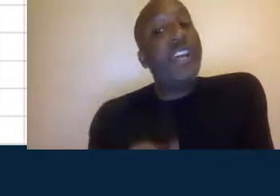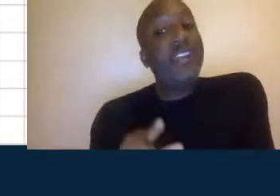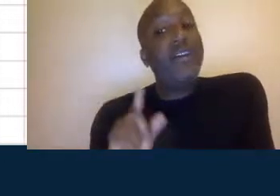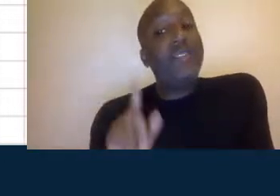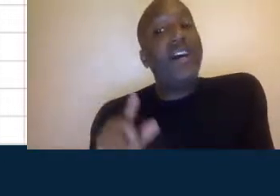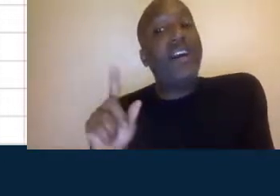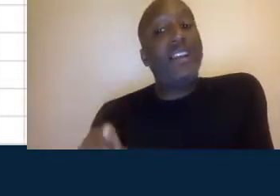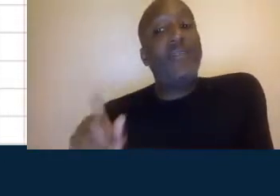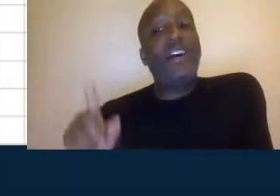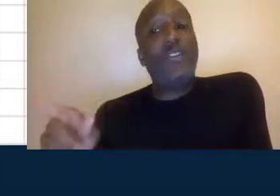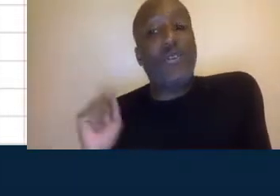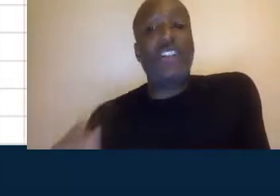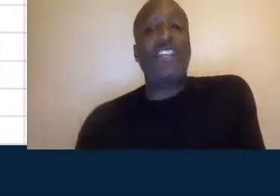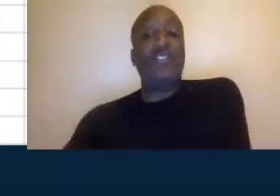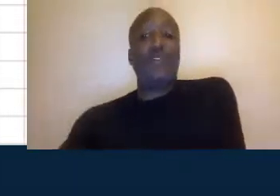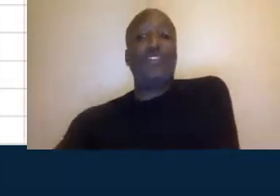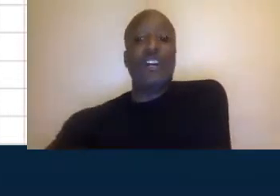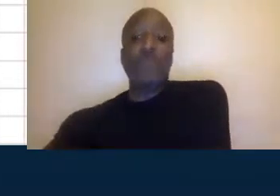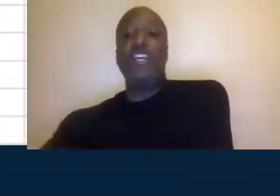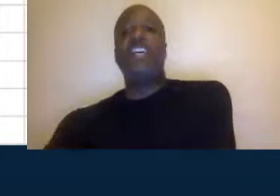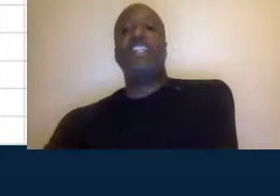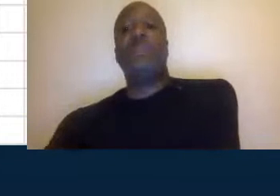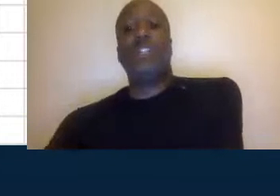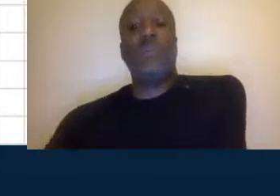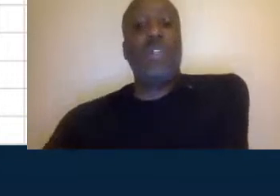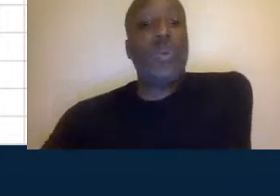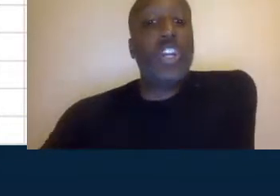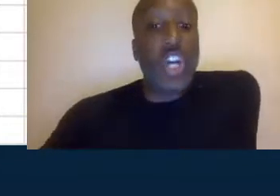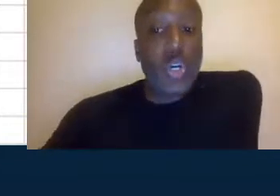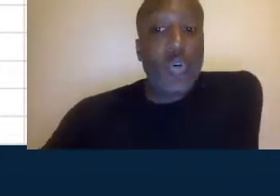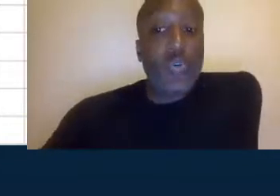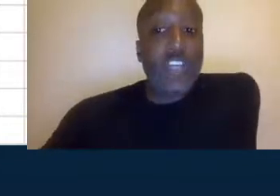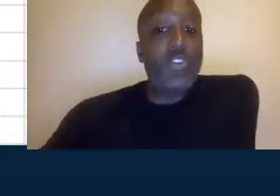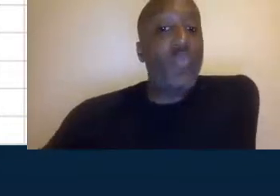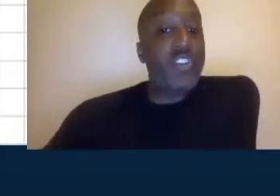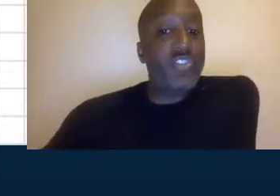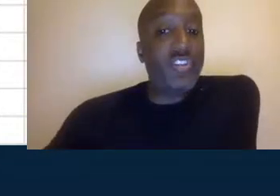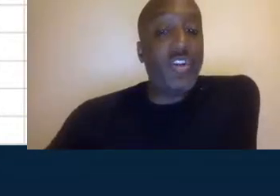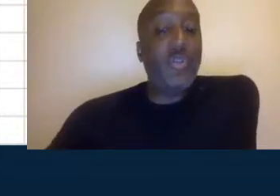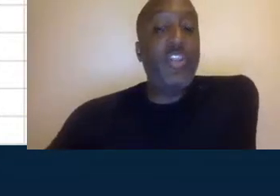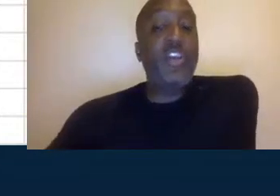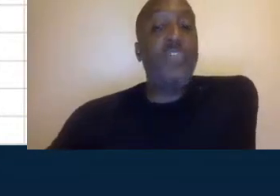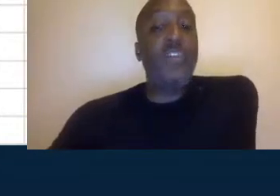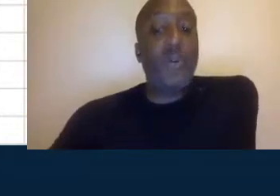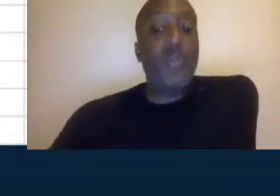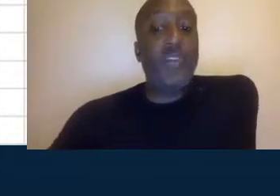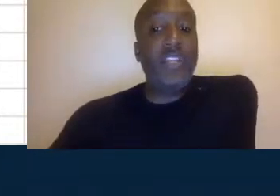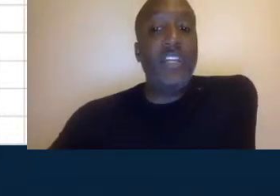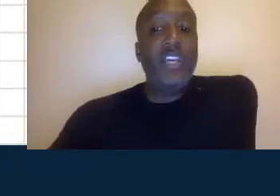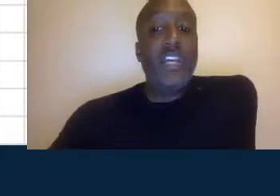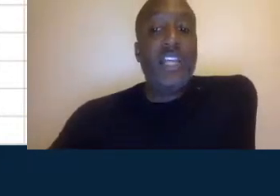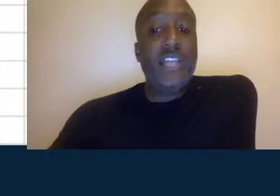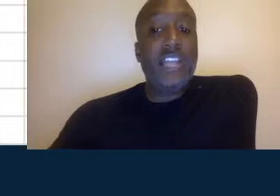adem.cadem.org, adem.cadem.org. It's saying it a few times. Make sure people know where to go. That's where you register, you get a unique voter